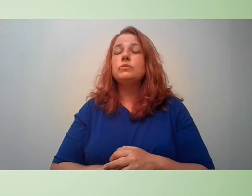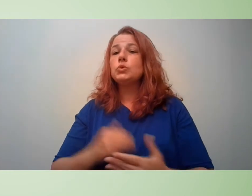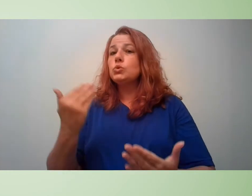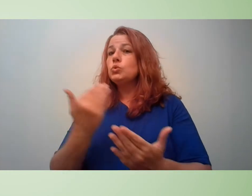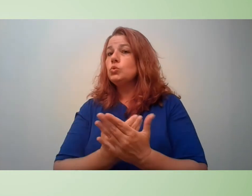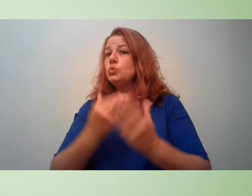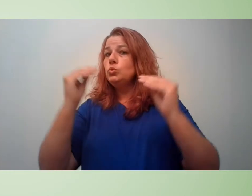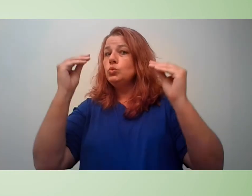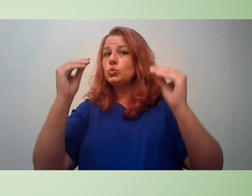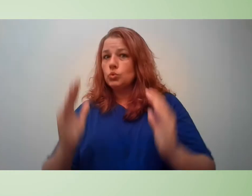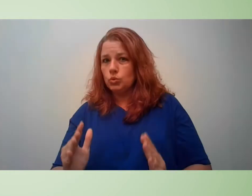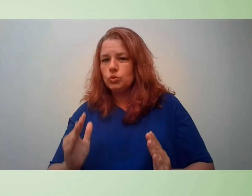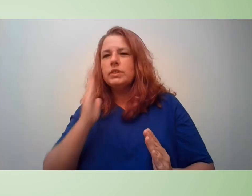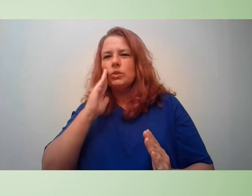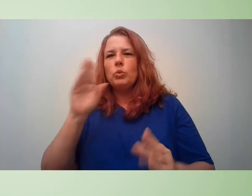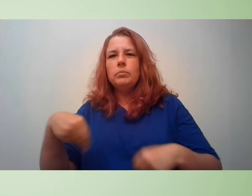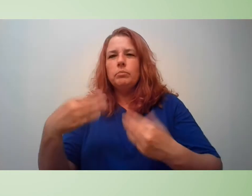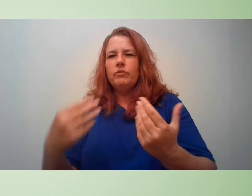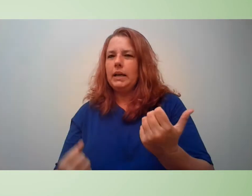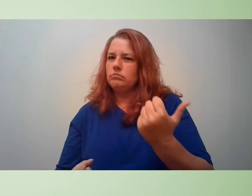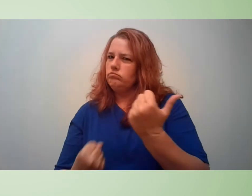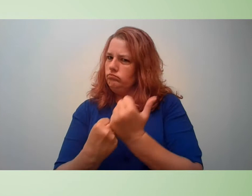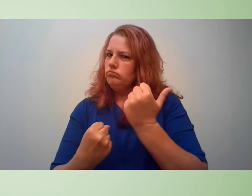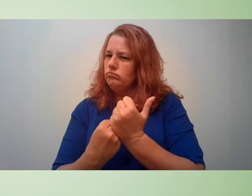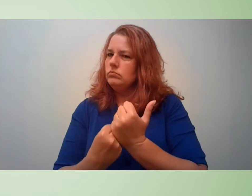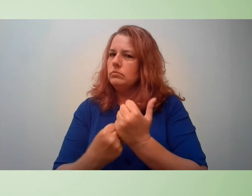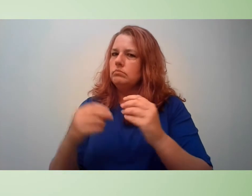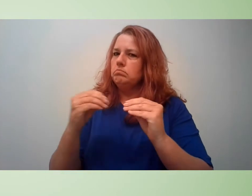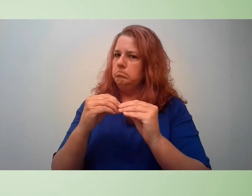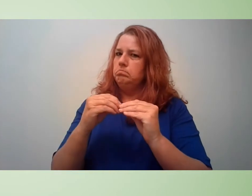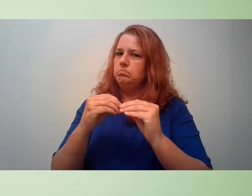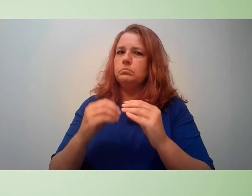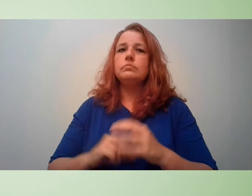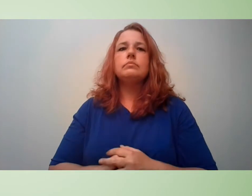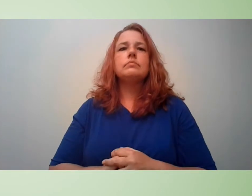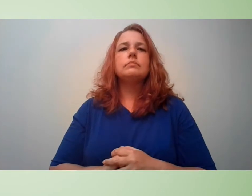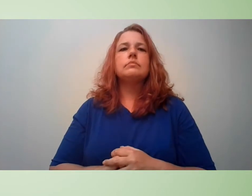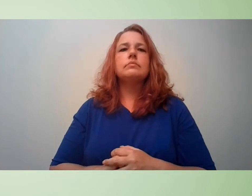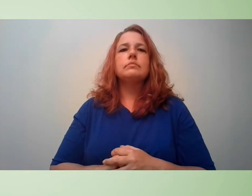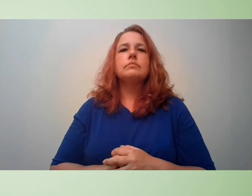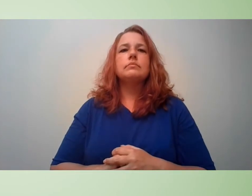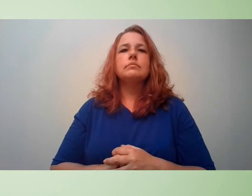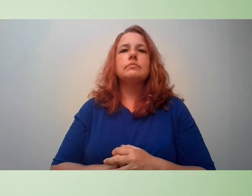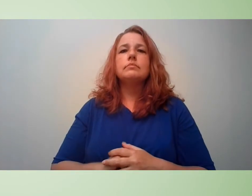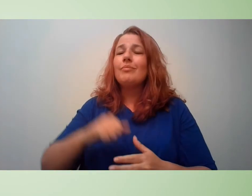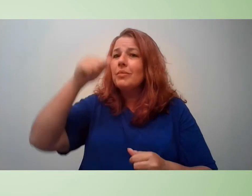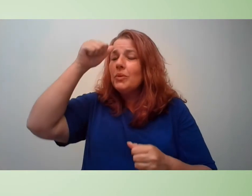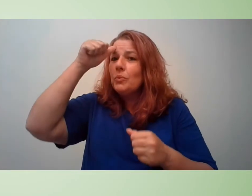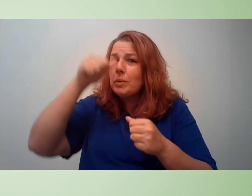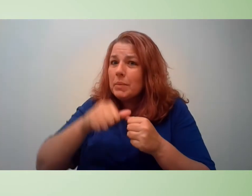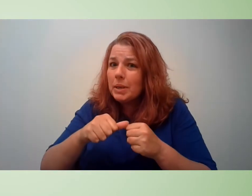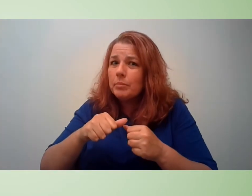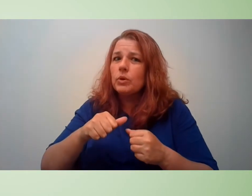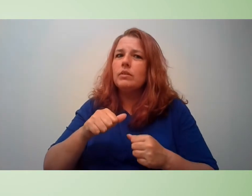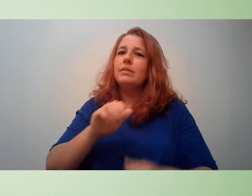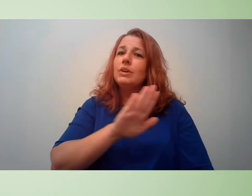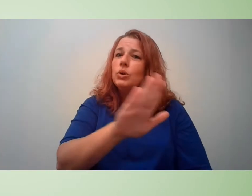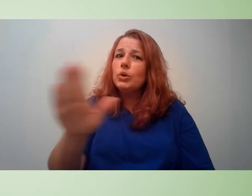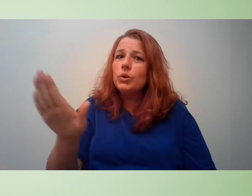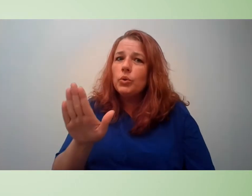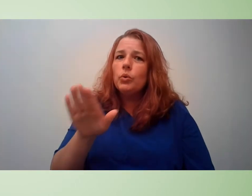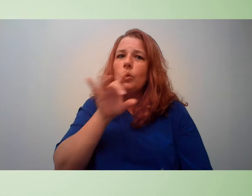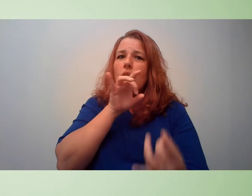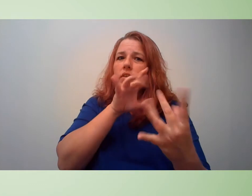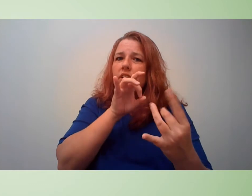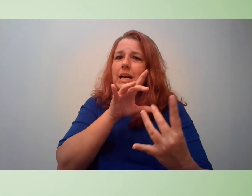during registration. After feedback is collected, the SIP will be edited as needed and finalized. The